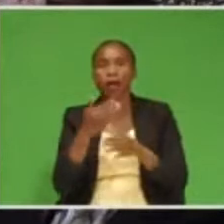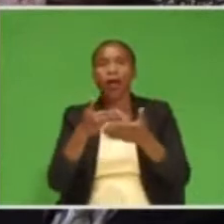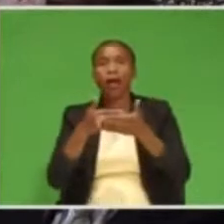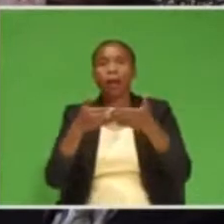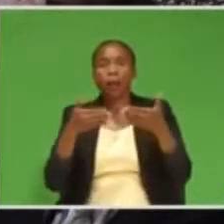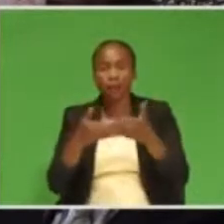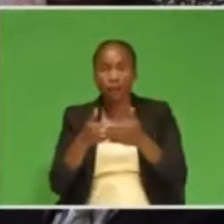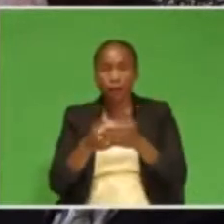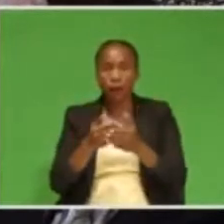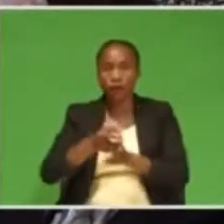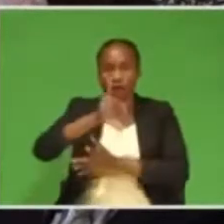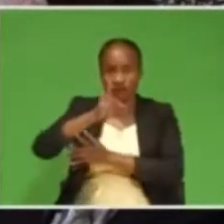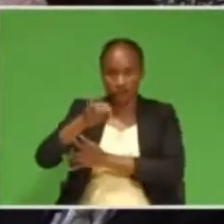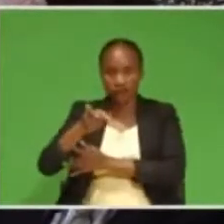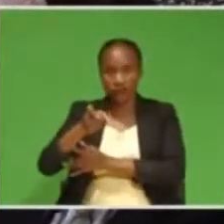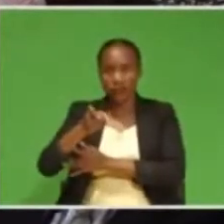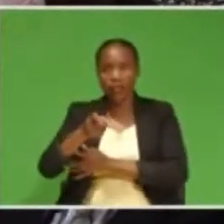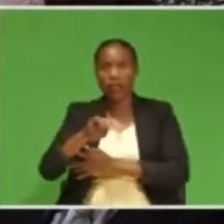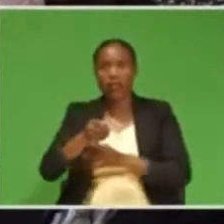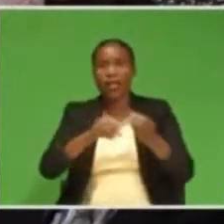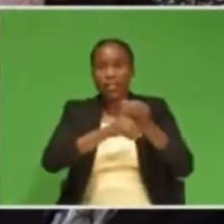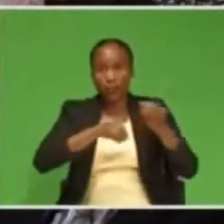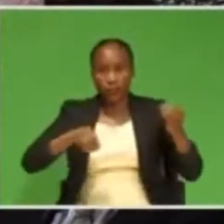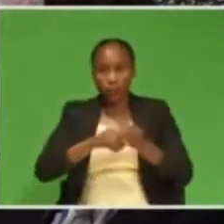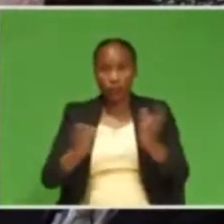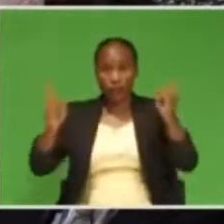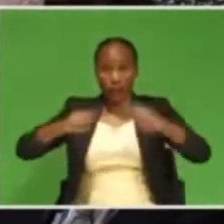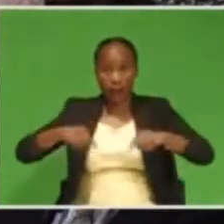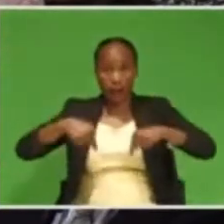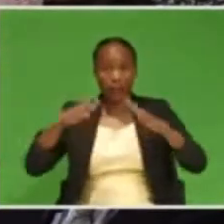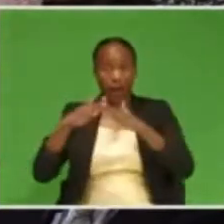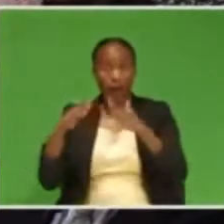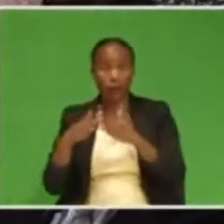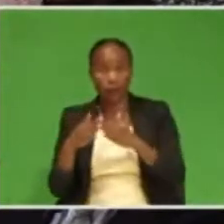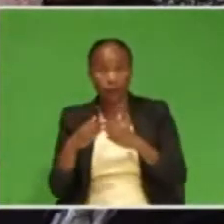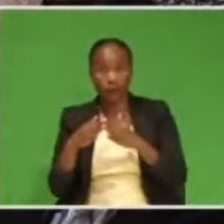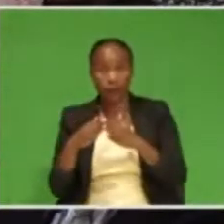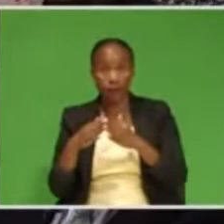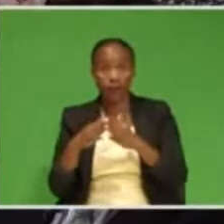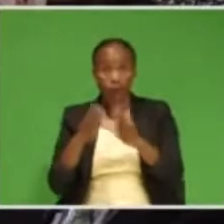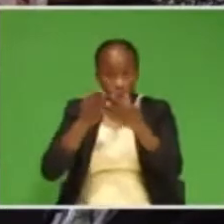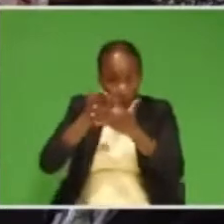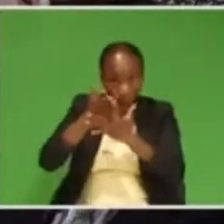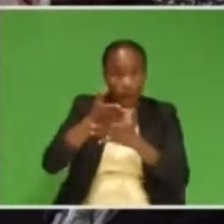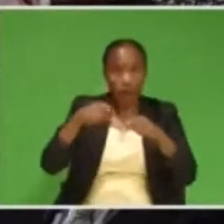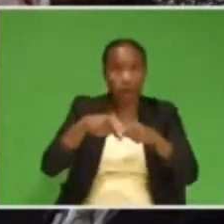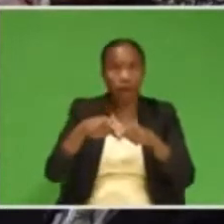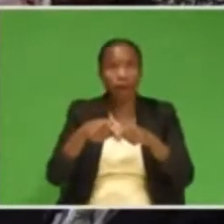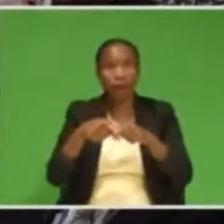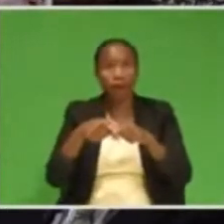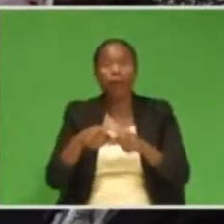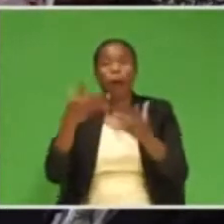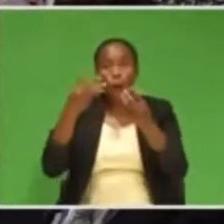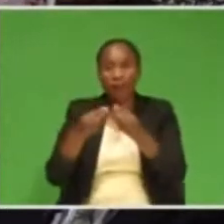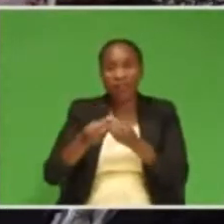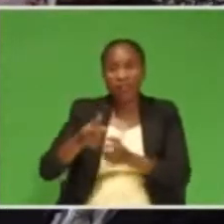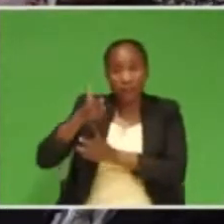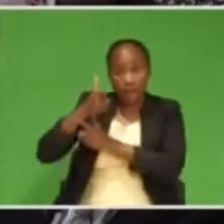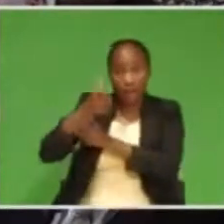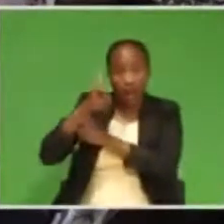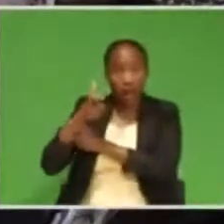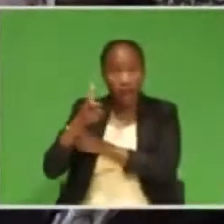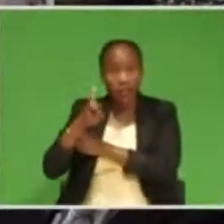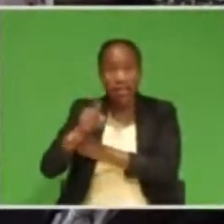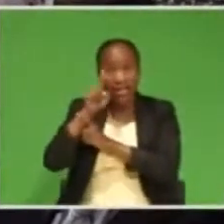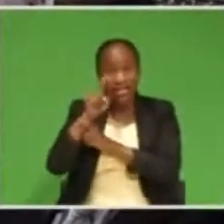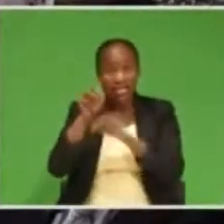an instruction for the security services to enter the chamber, they had already entered the chamber, armed with firearms, and this matter has